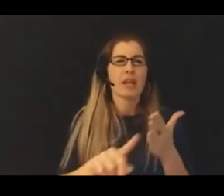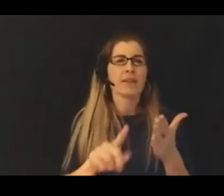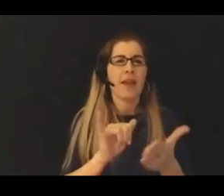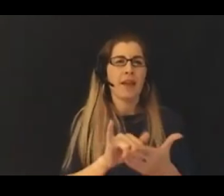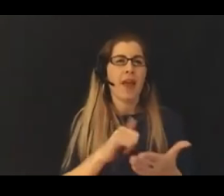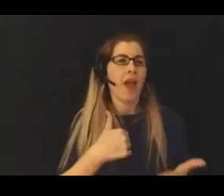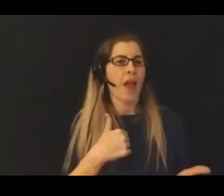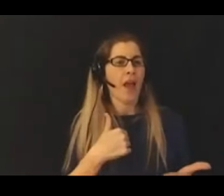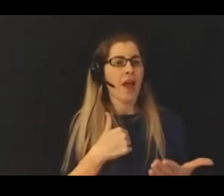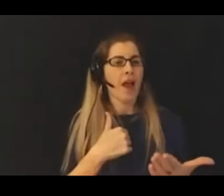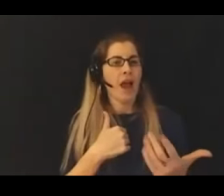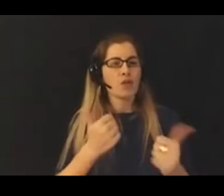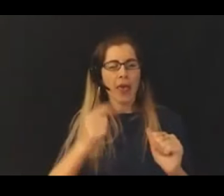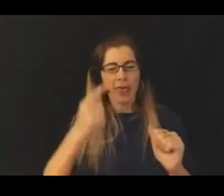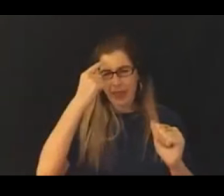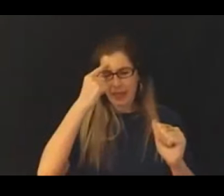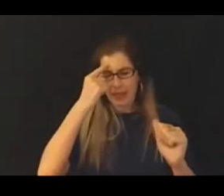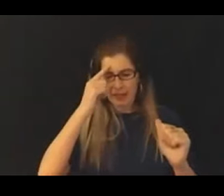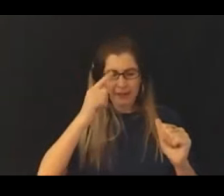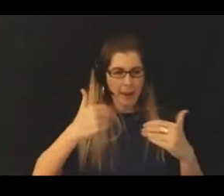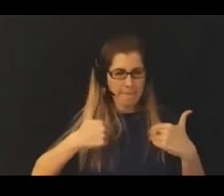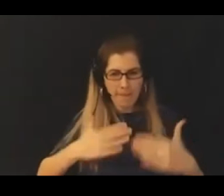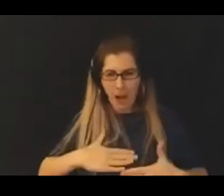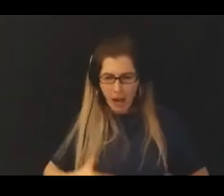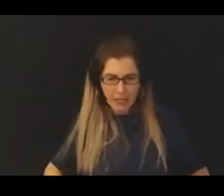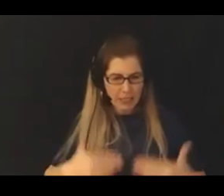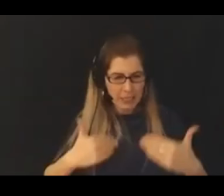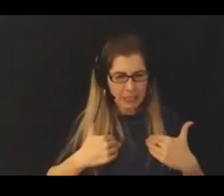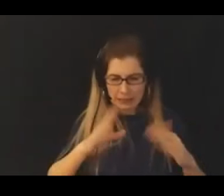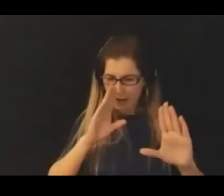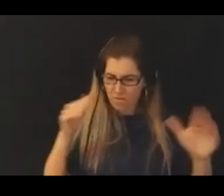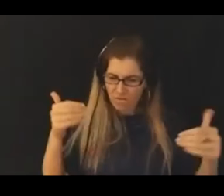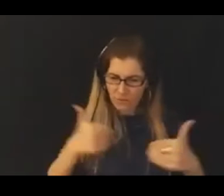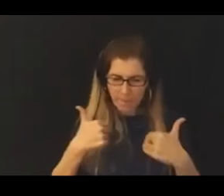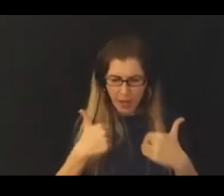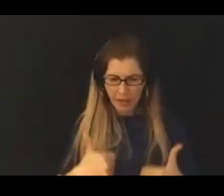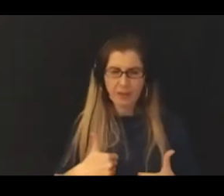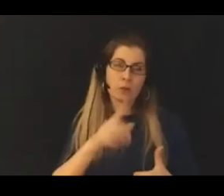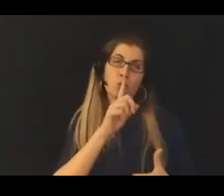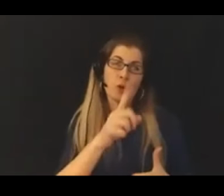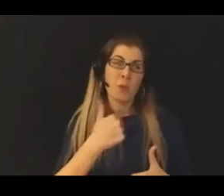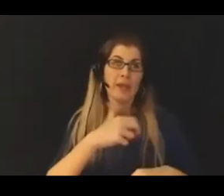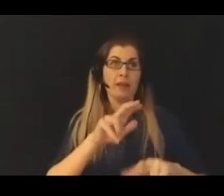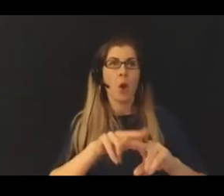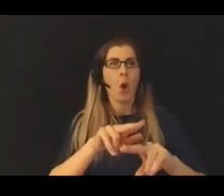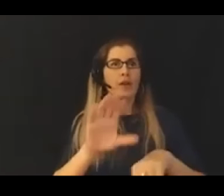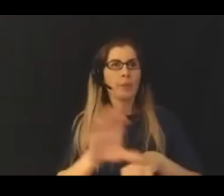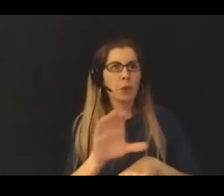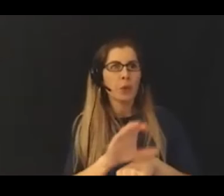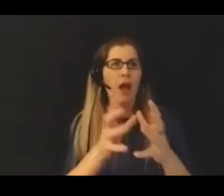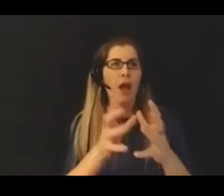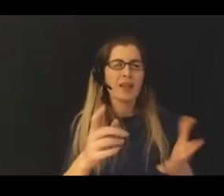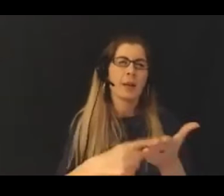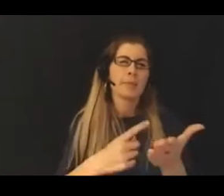in to where we are in our bodies, because in this time when we're all online a lot, it can be very disembodying.